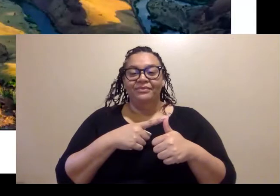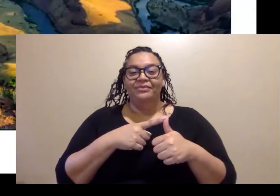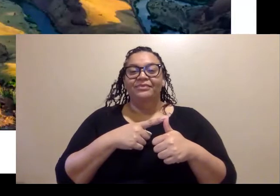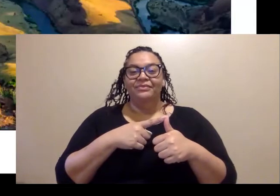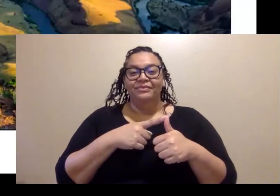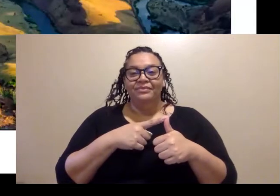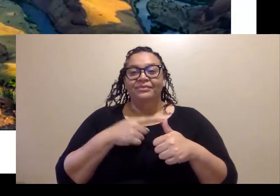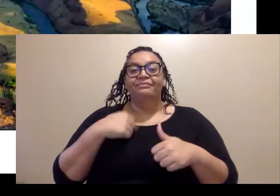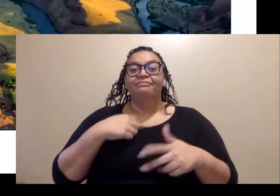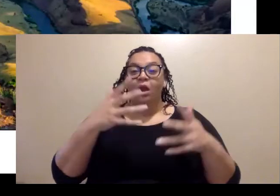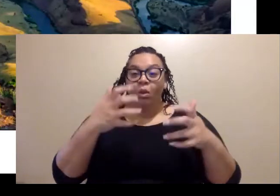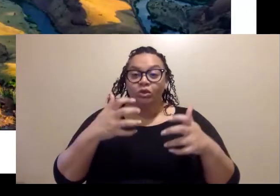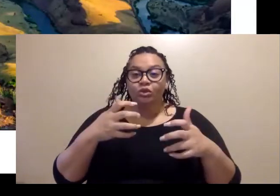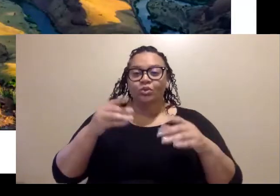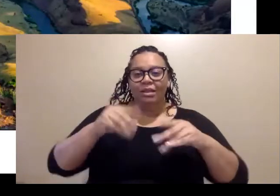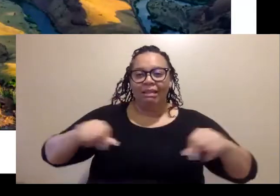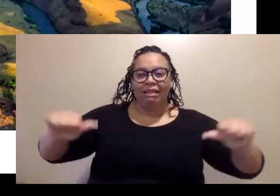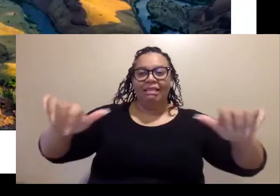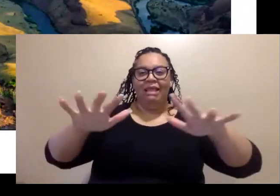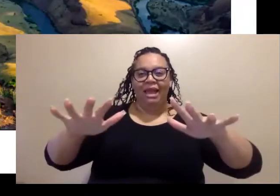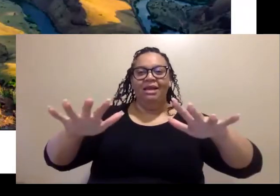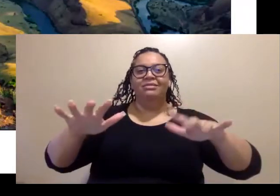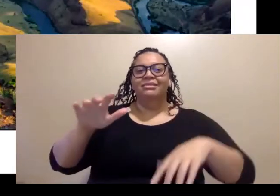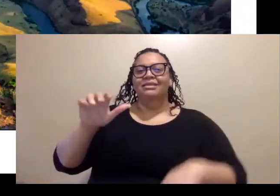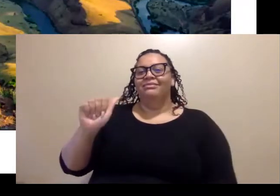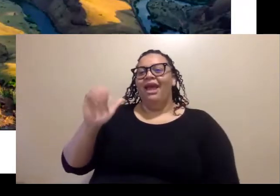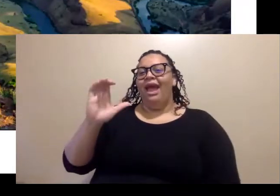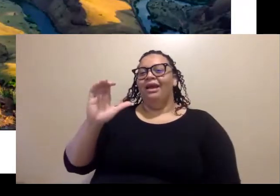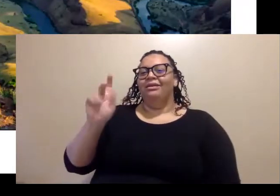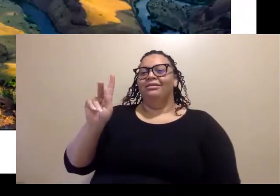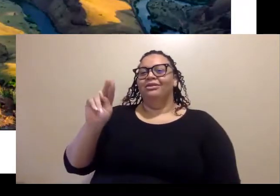to do a land acknowledgement. I think it's so important to